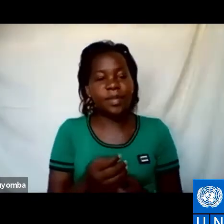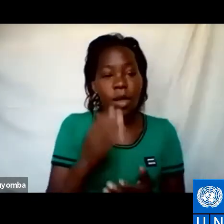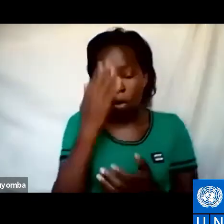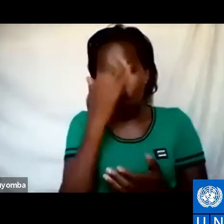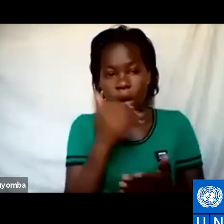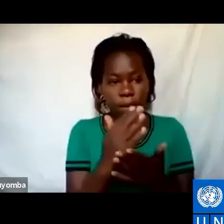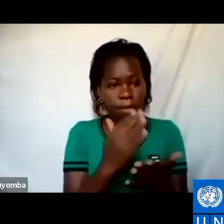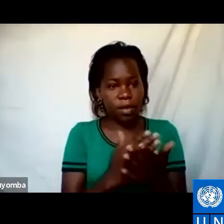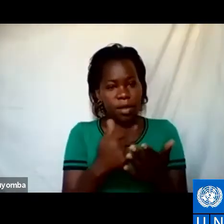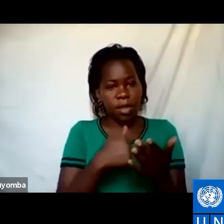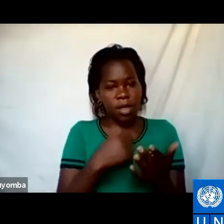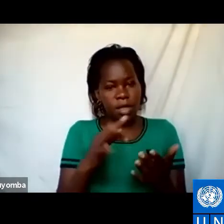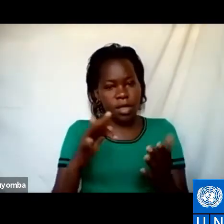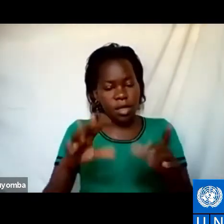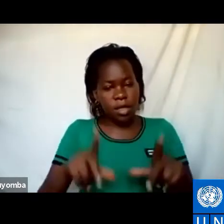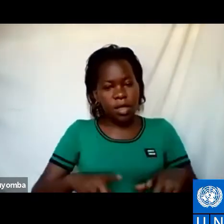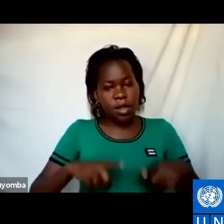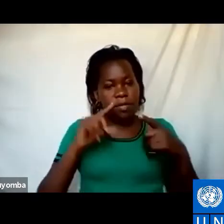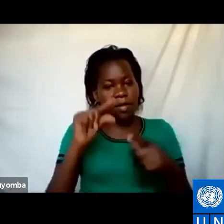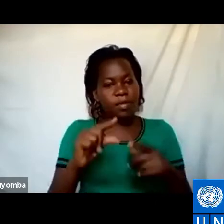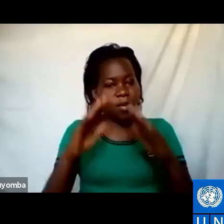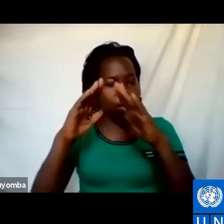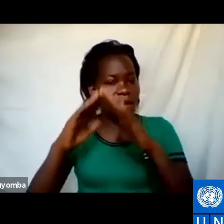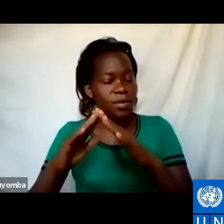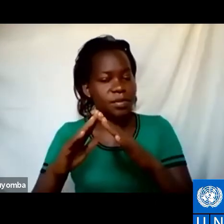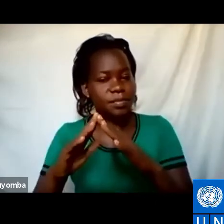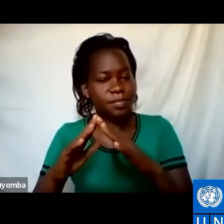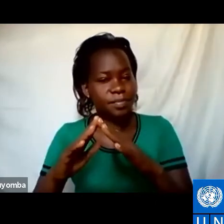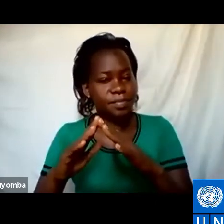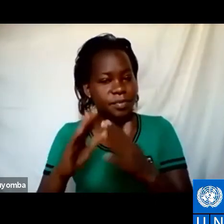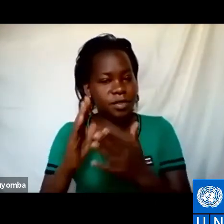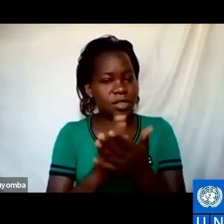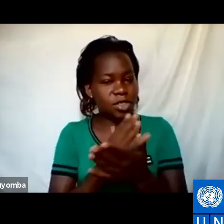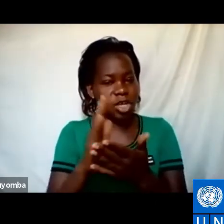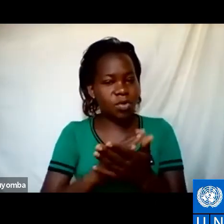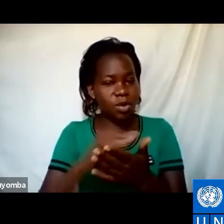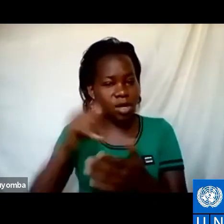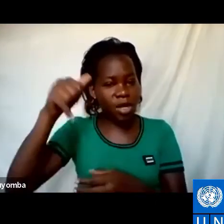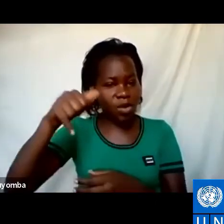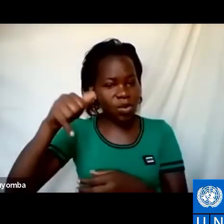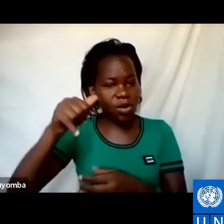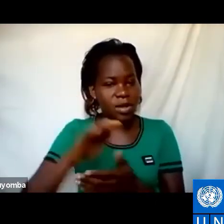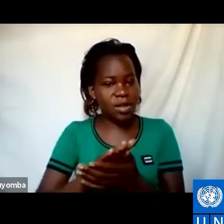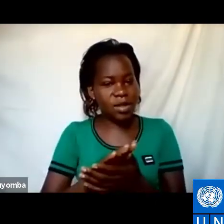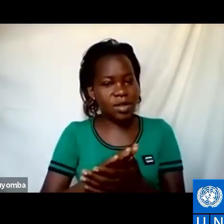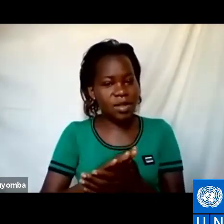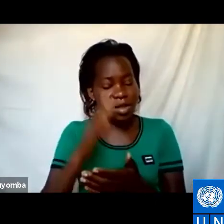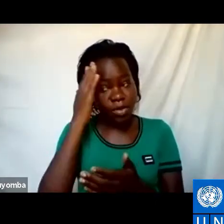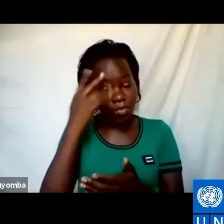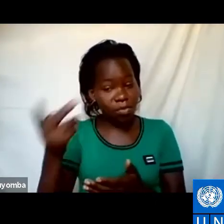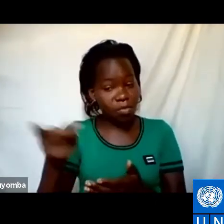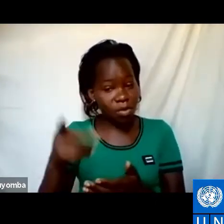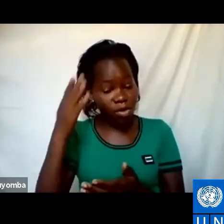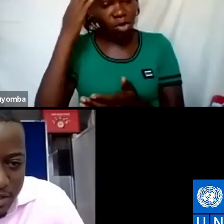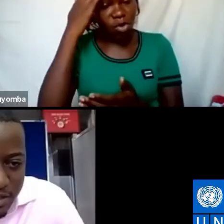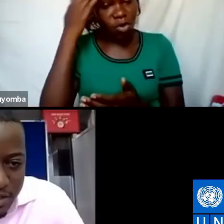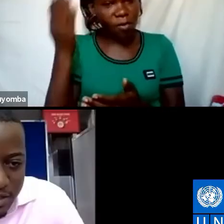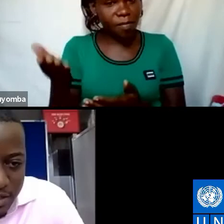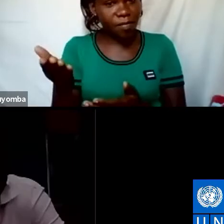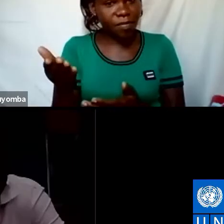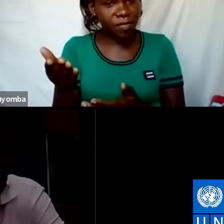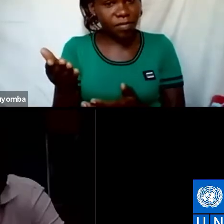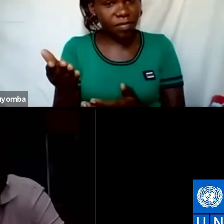if you're living in a small house and sharing a toilet, you and I both know that the noises that can